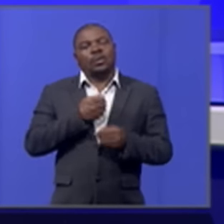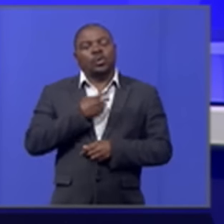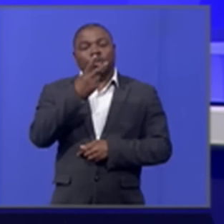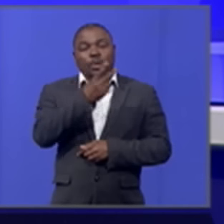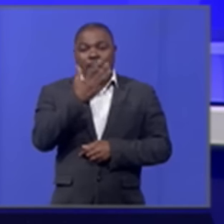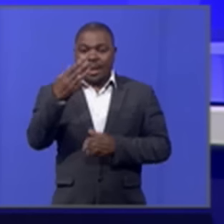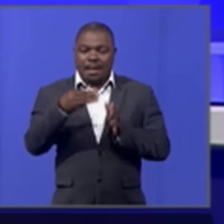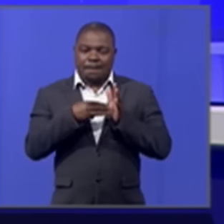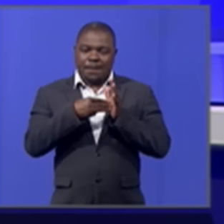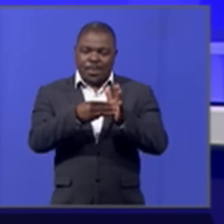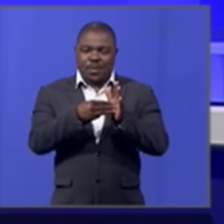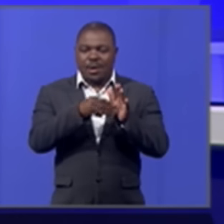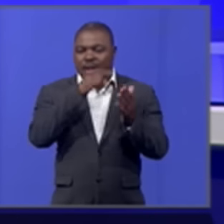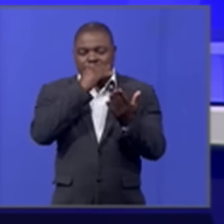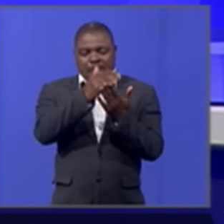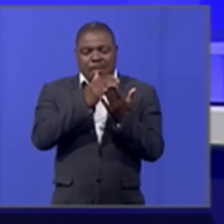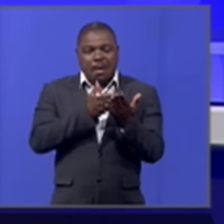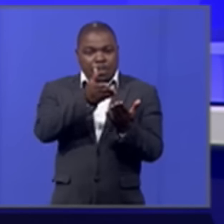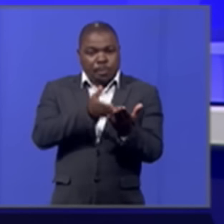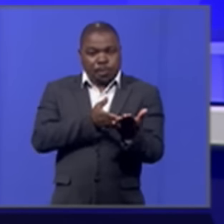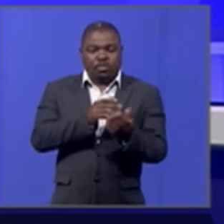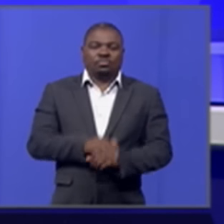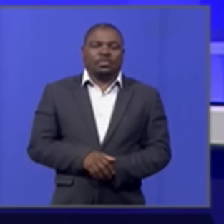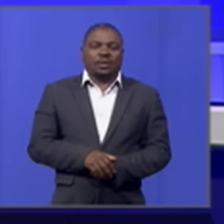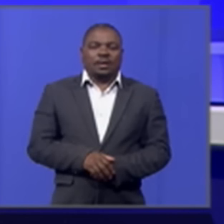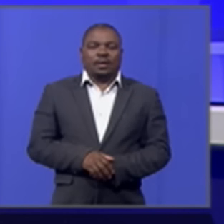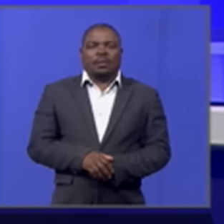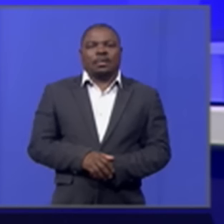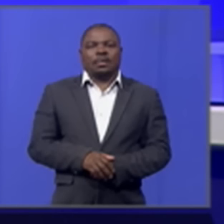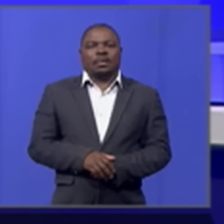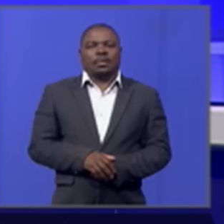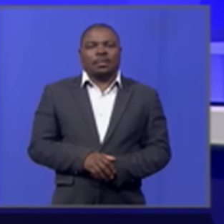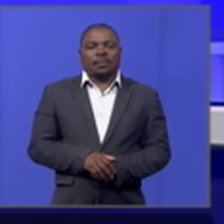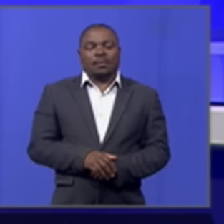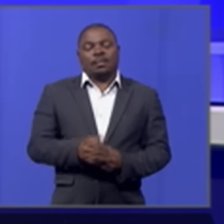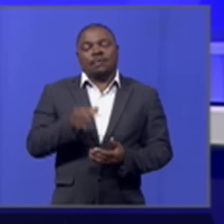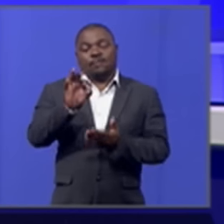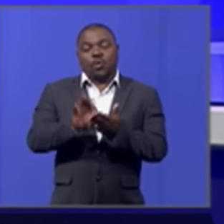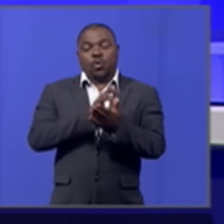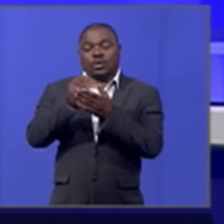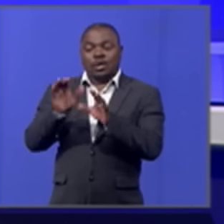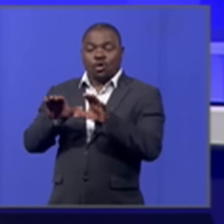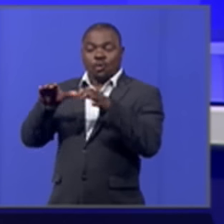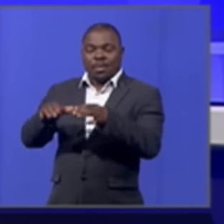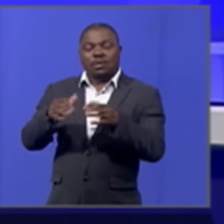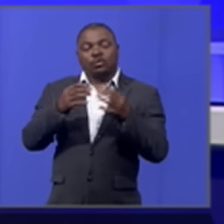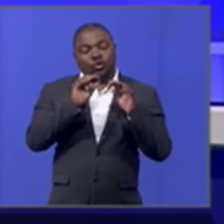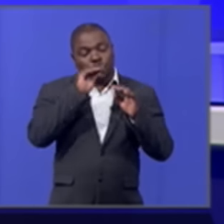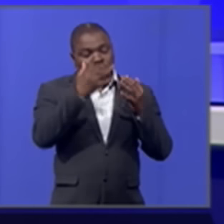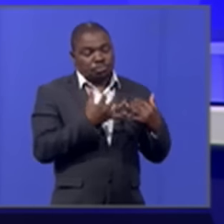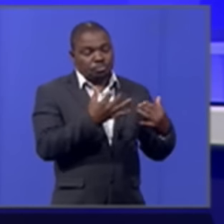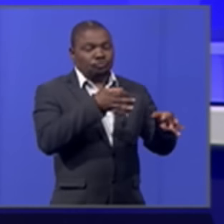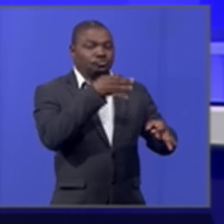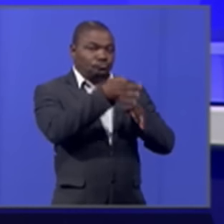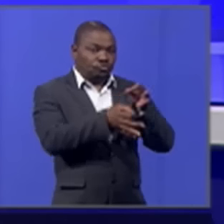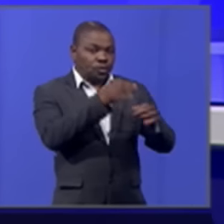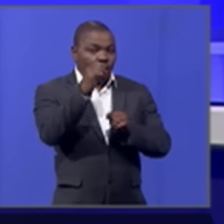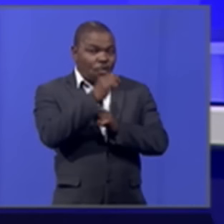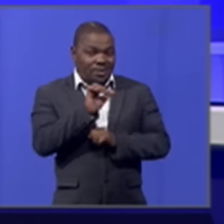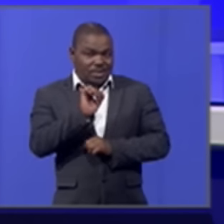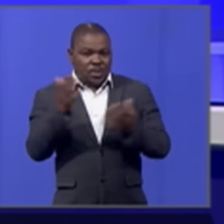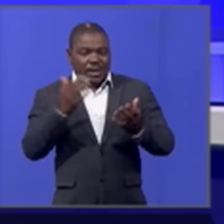ba ba ikwadiseditseng mo lenaaneng la batlhophi. Komišene ya ditlhopho e itsisitse bobegadikgang kwa dikantorong tsa yona kwa